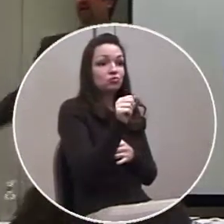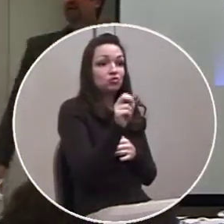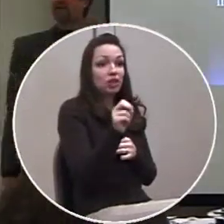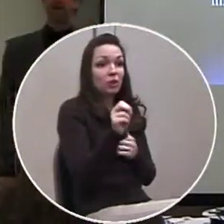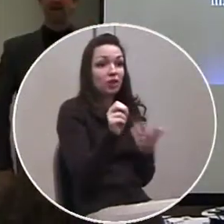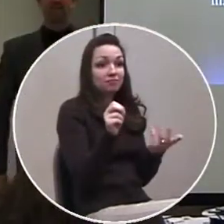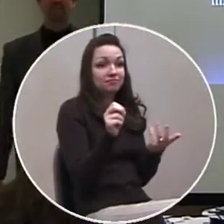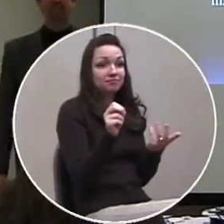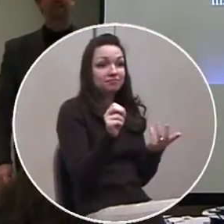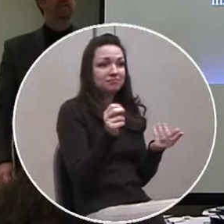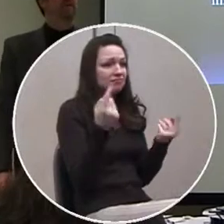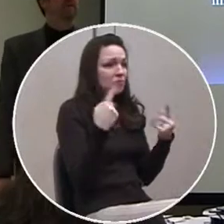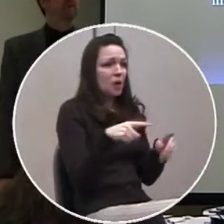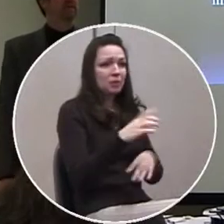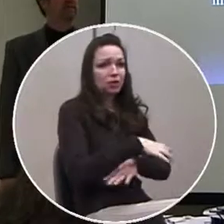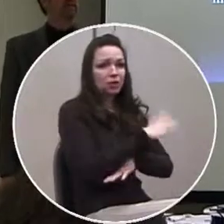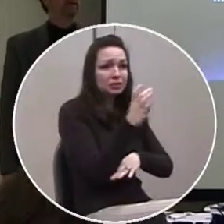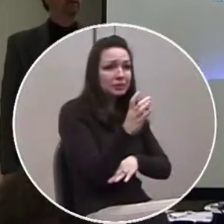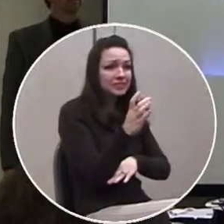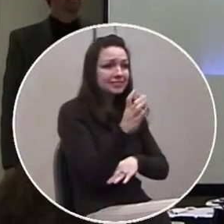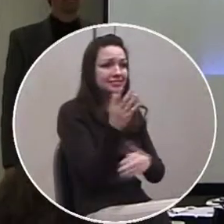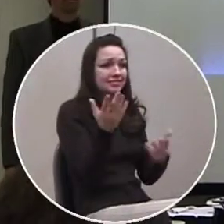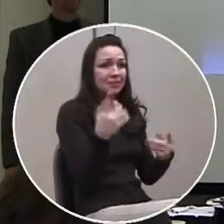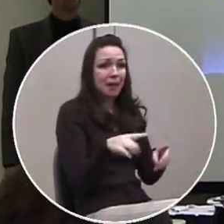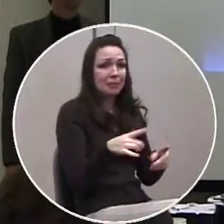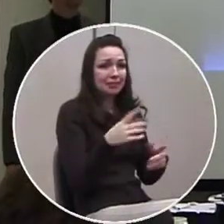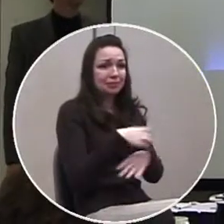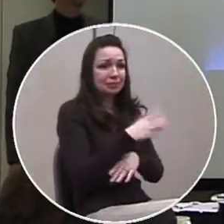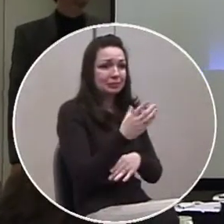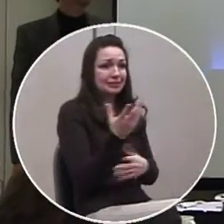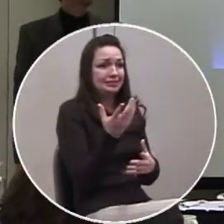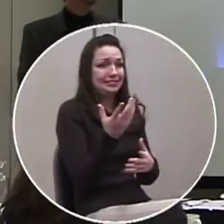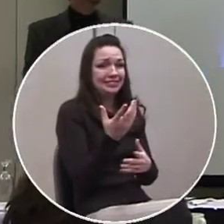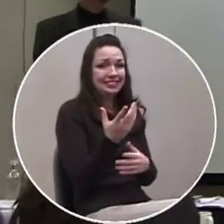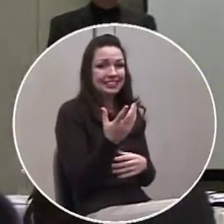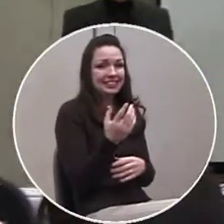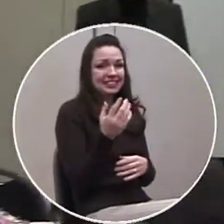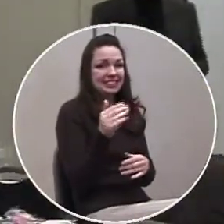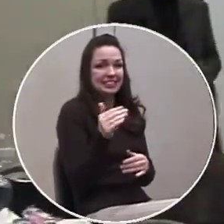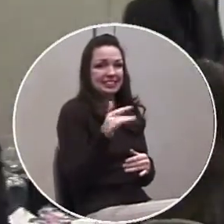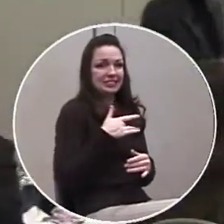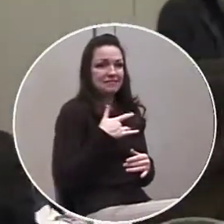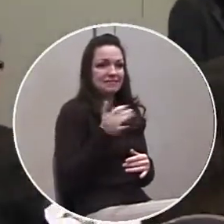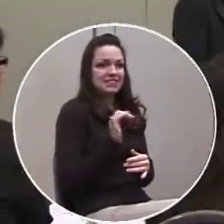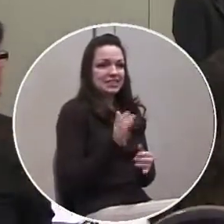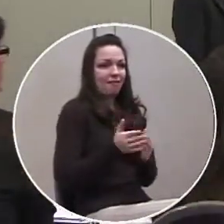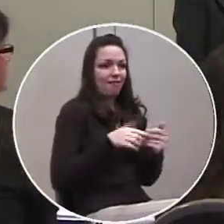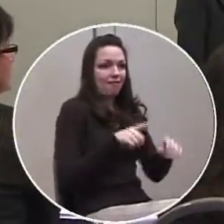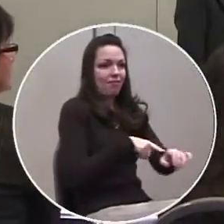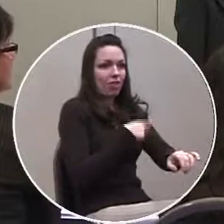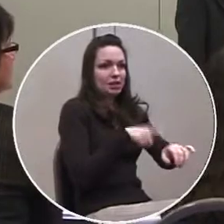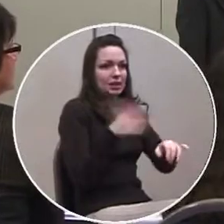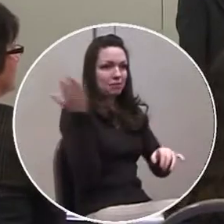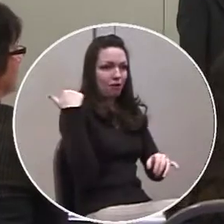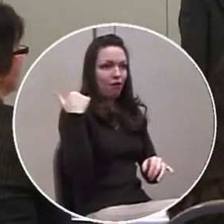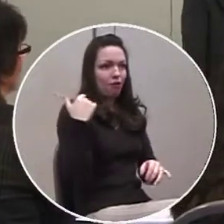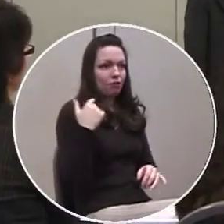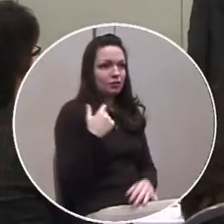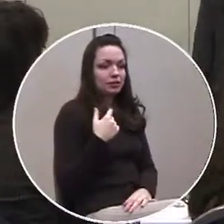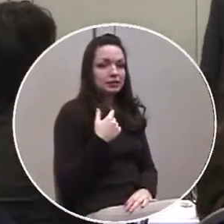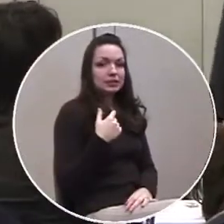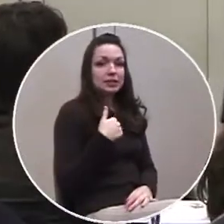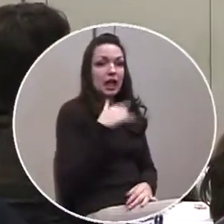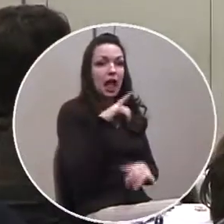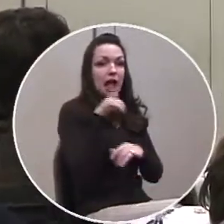January. What happened to Christmas? It seems like a long time ago now, doesn't it? Just after I left you, I